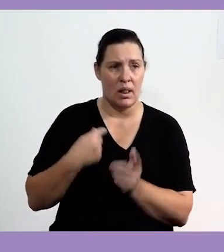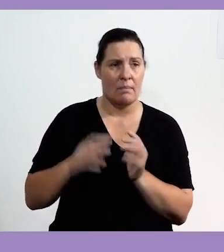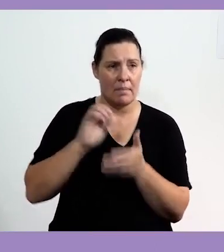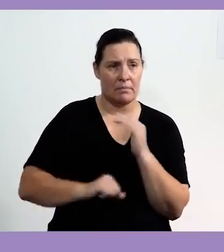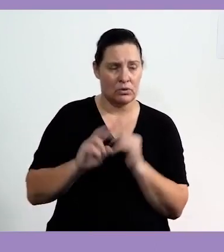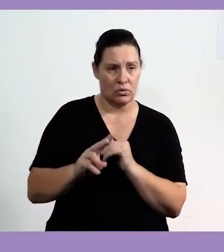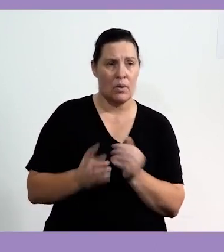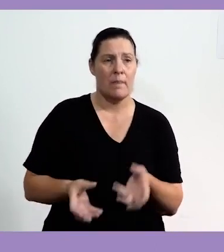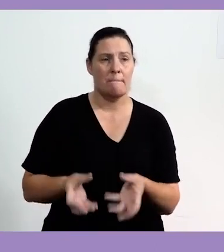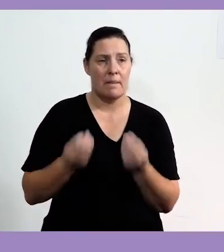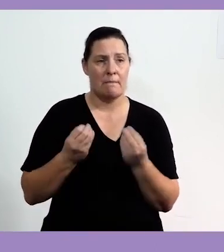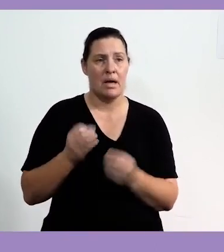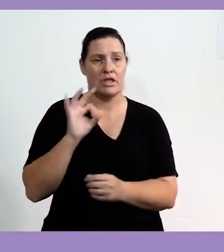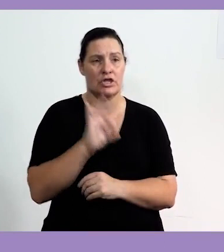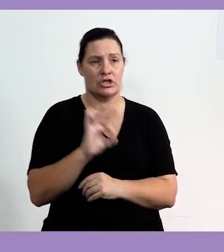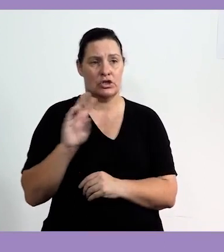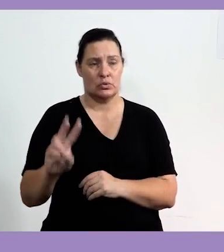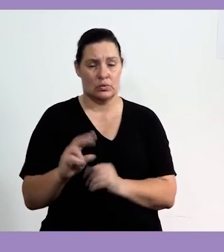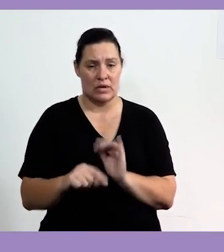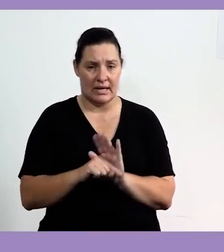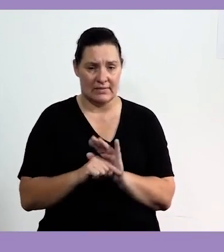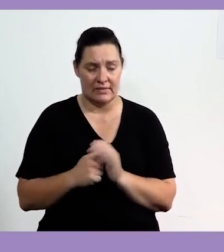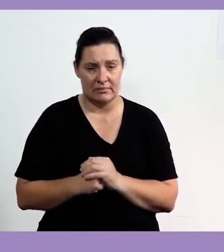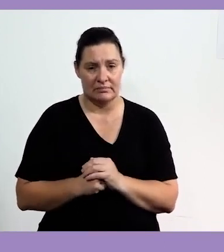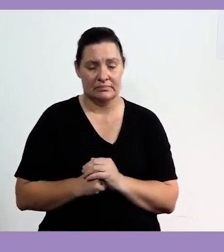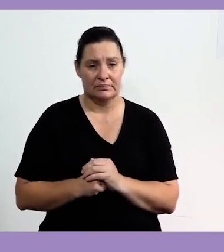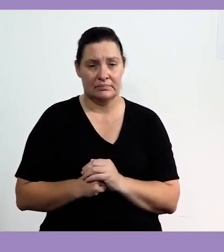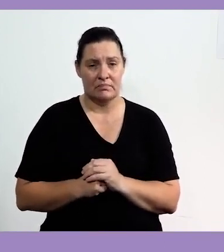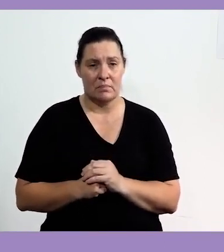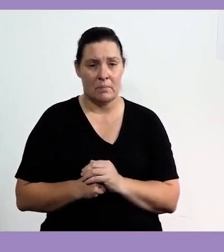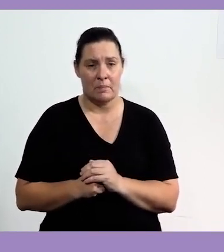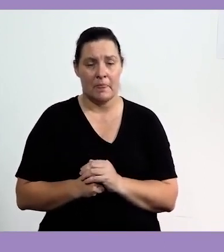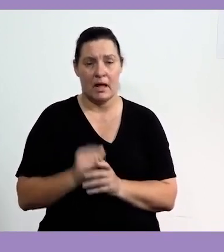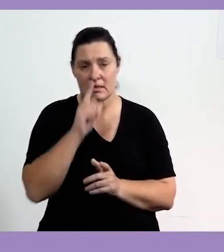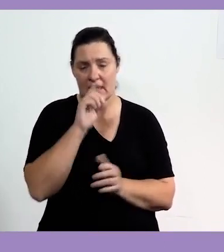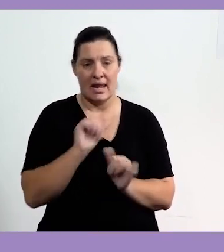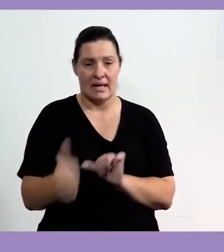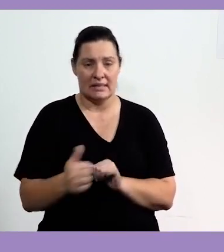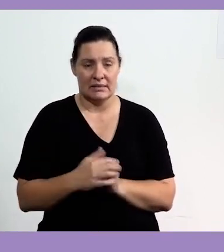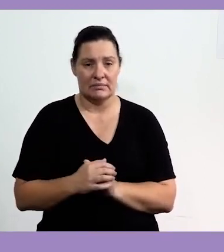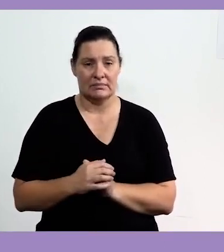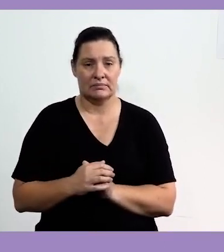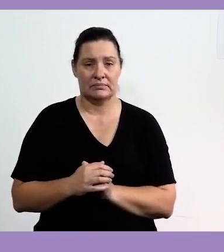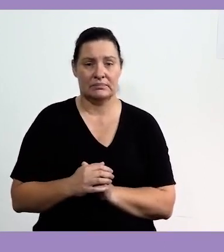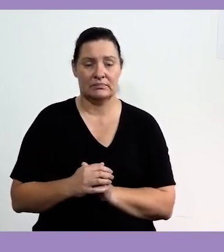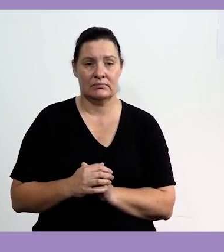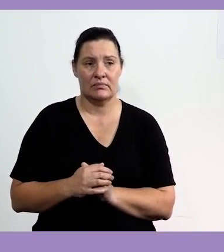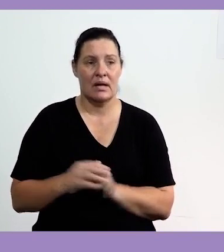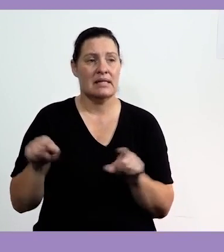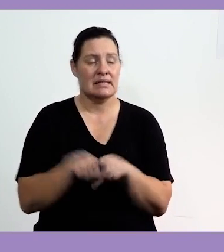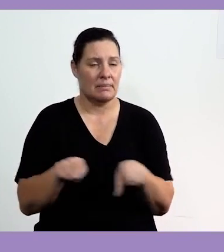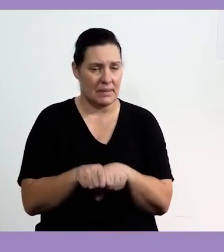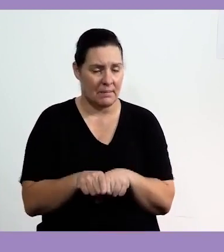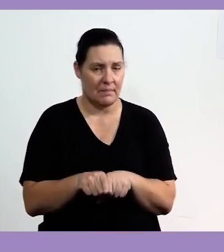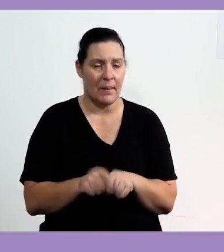that, we are going to get a negative 32. Okay, let's look at the next one.